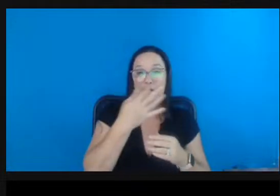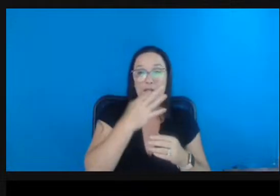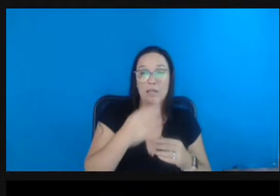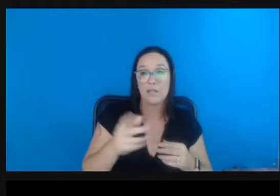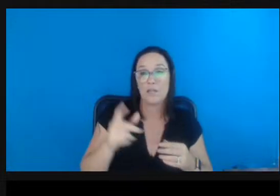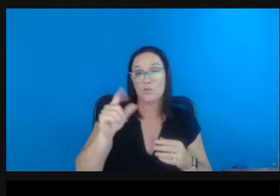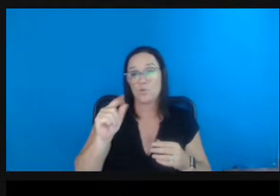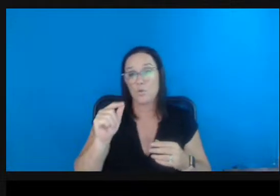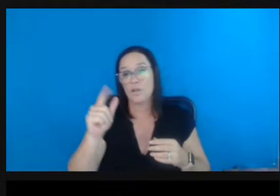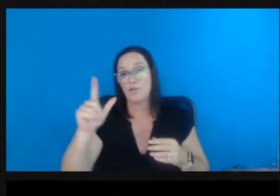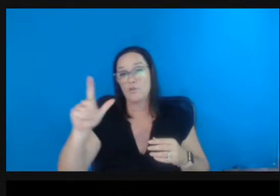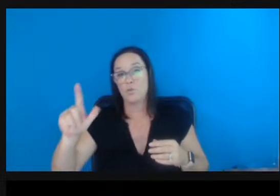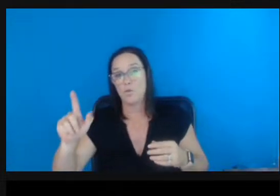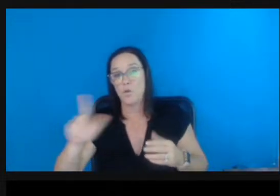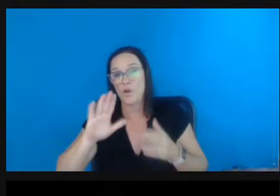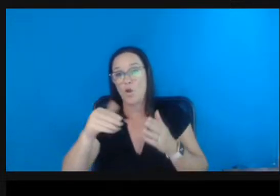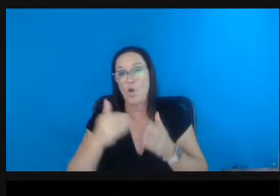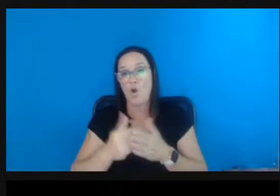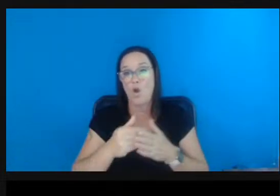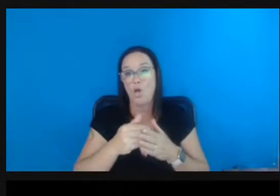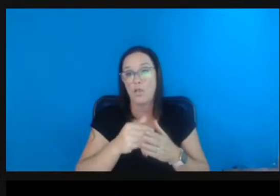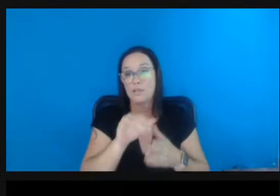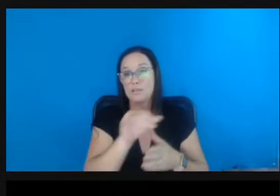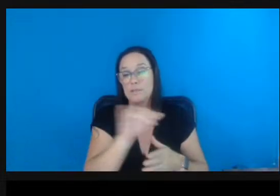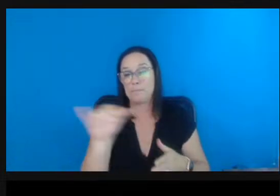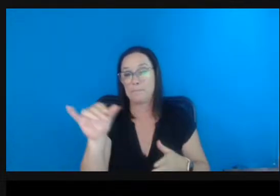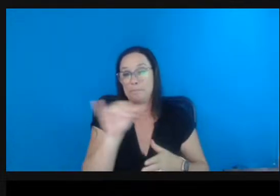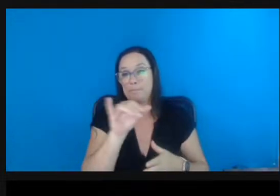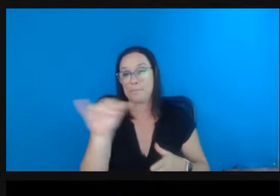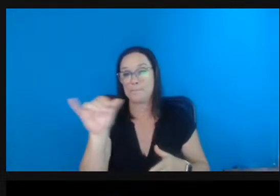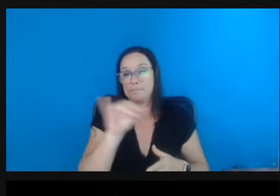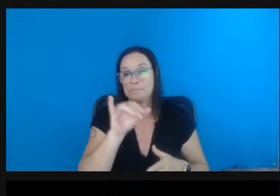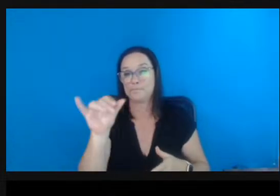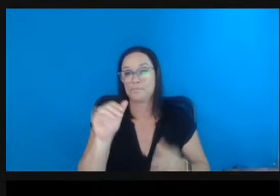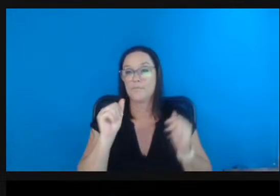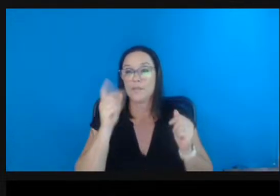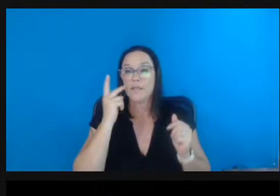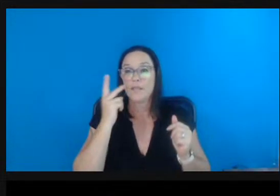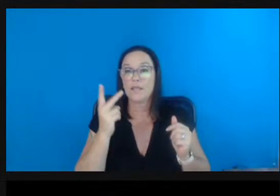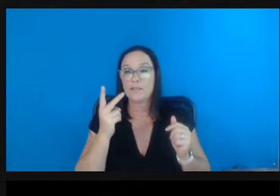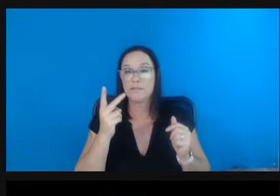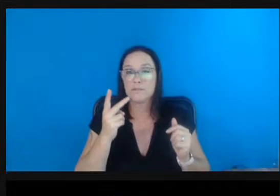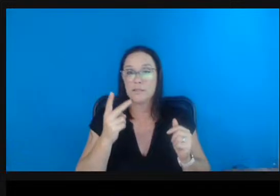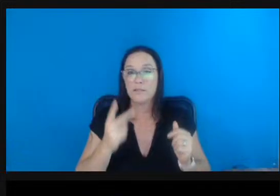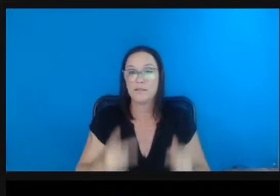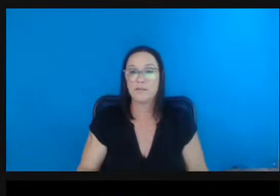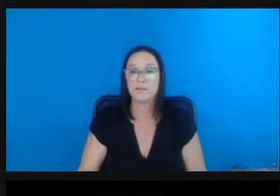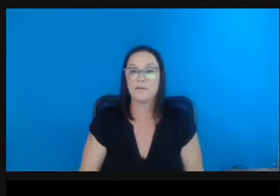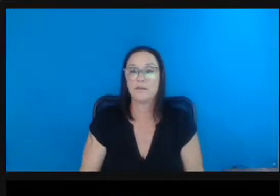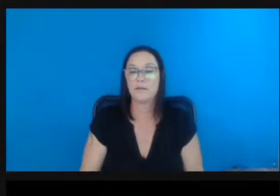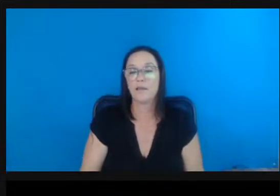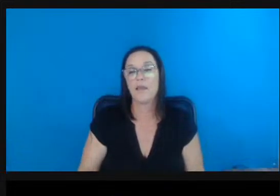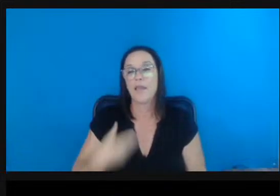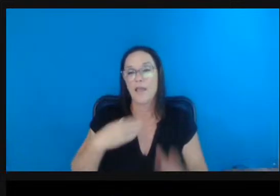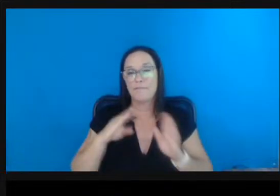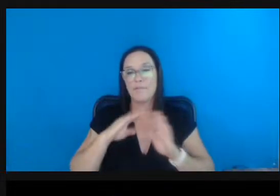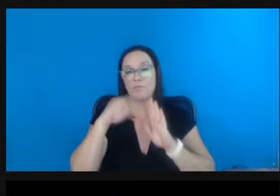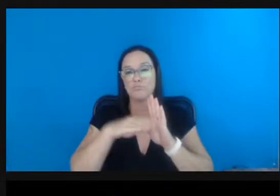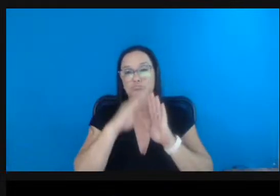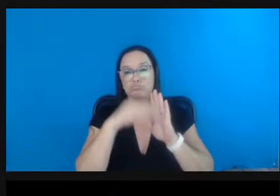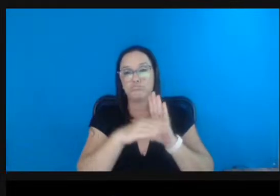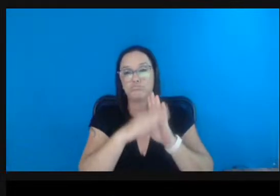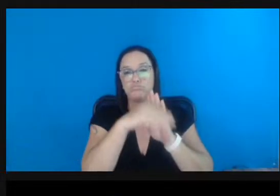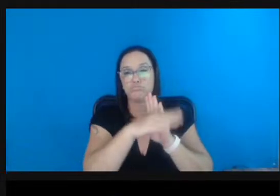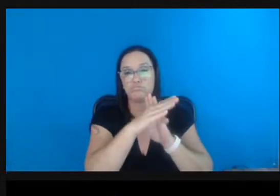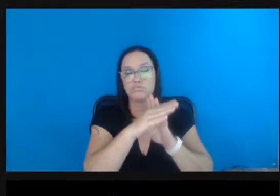and 21, all of them. And we can see that there were some wiggles and variations in